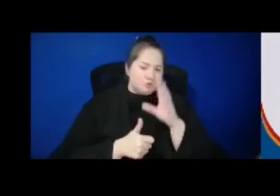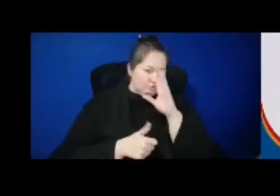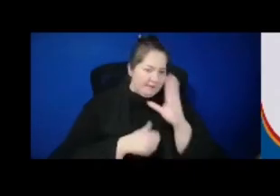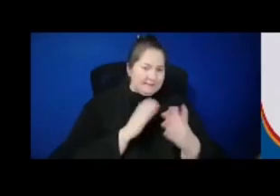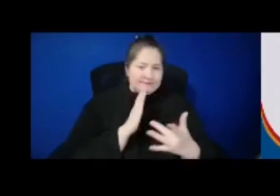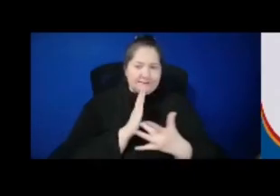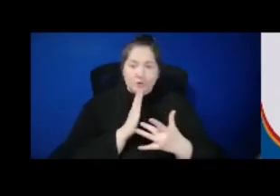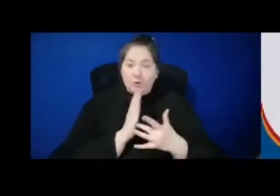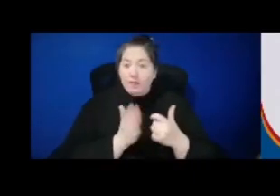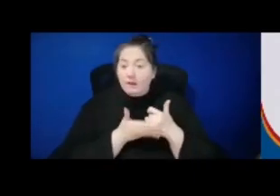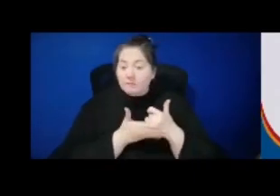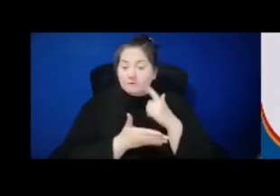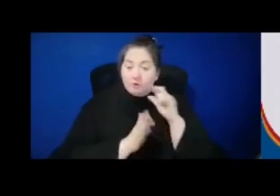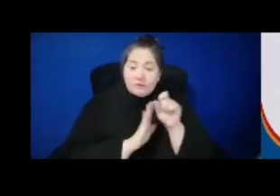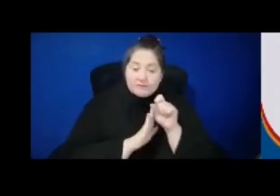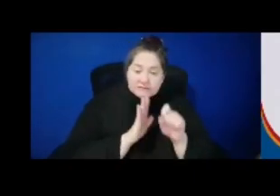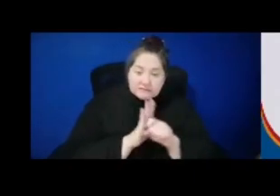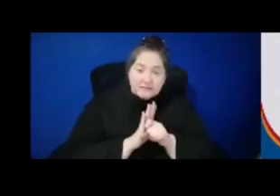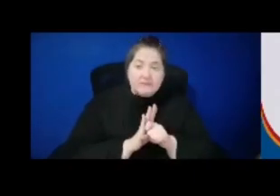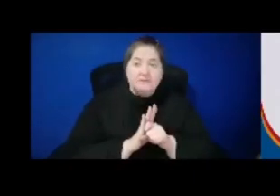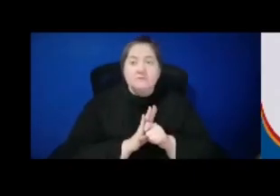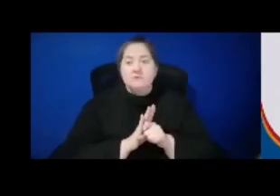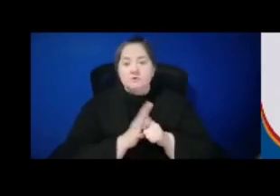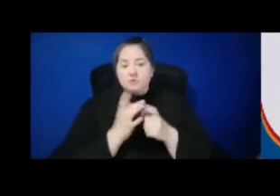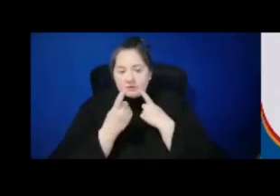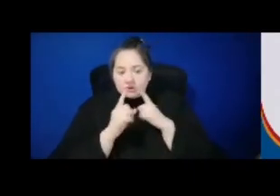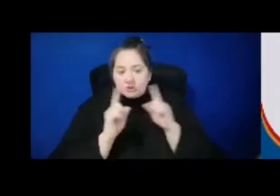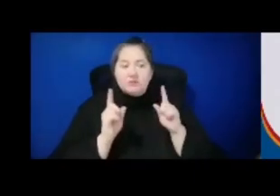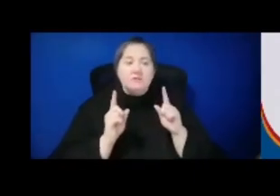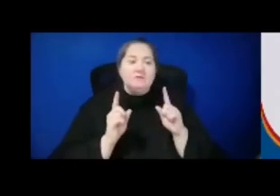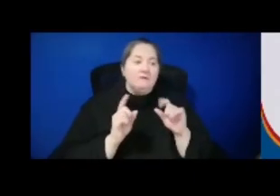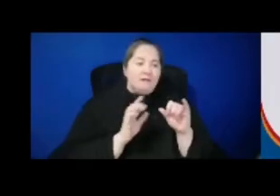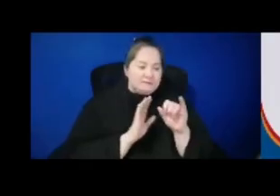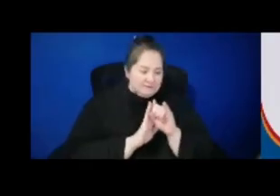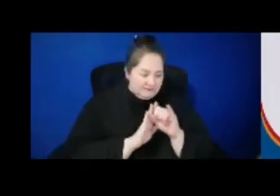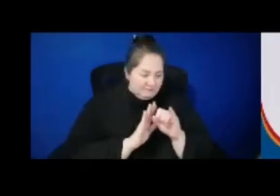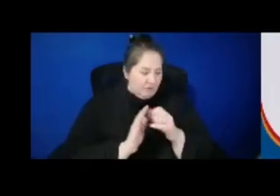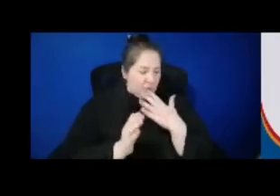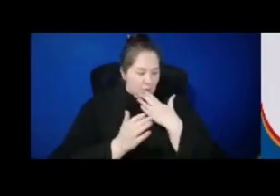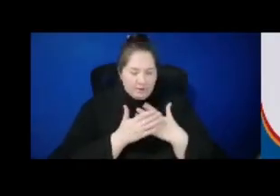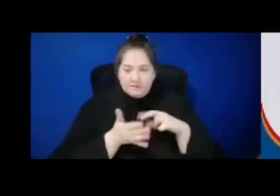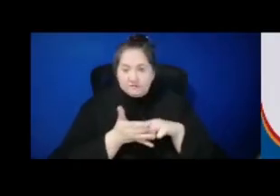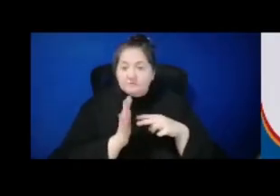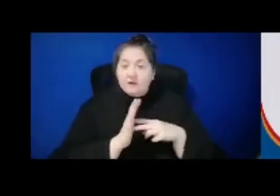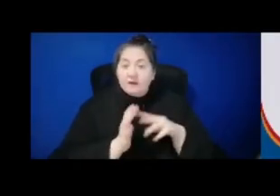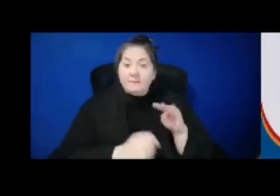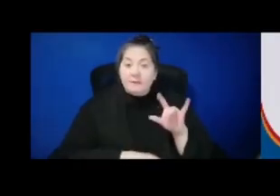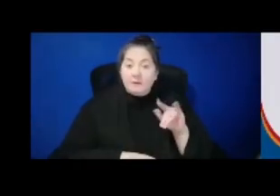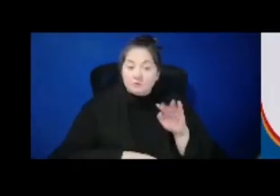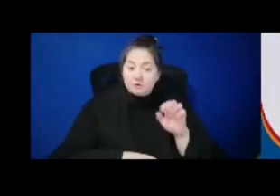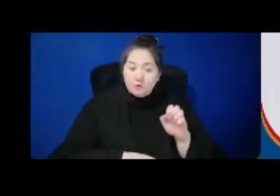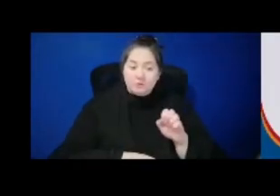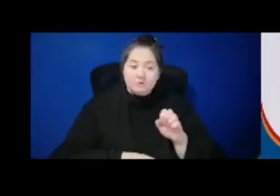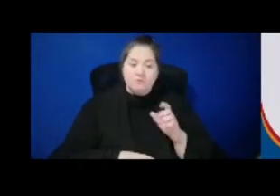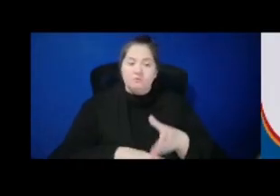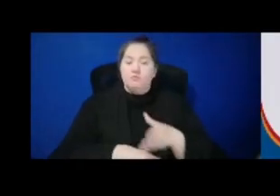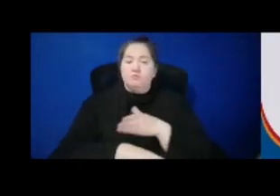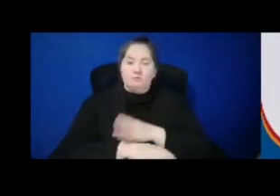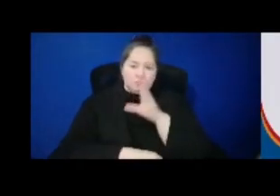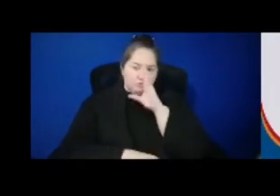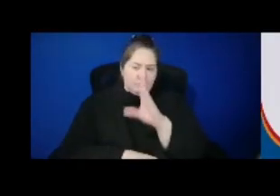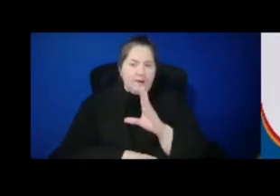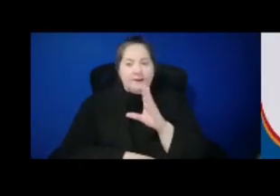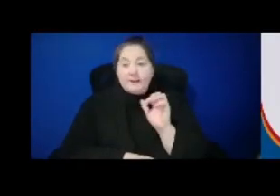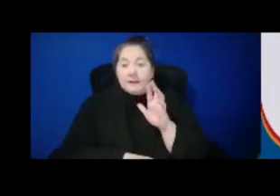technical assistance to states to achieve identified and well-defined milestones to improve the direct care workforce.